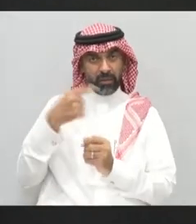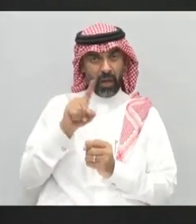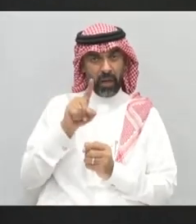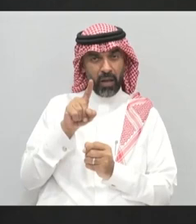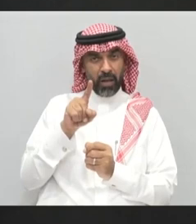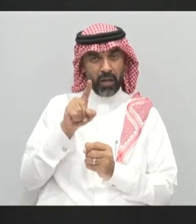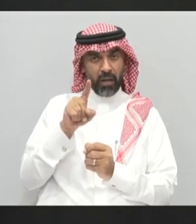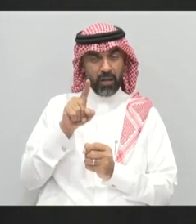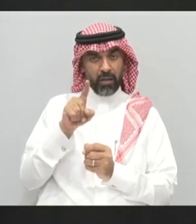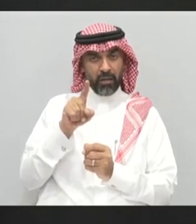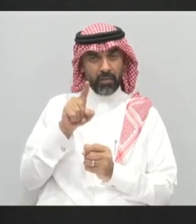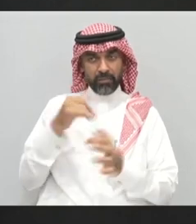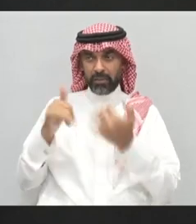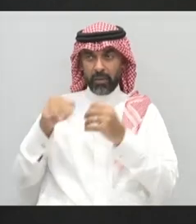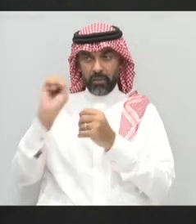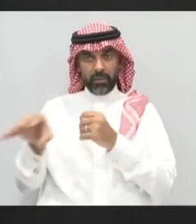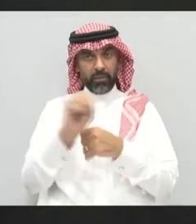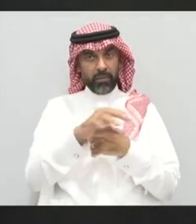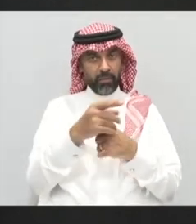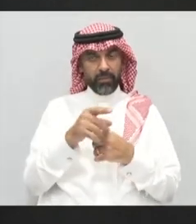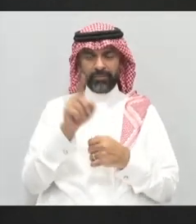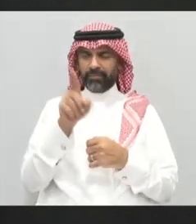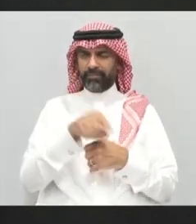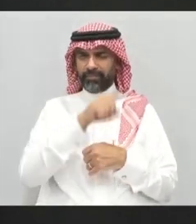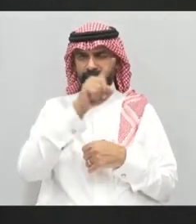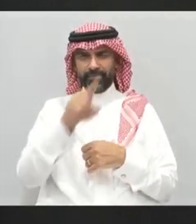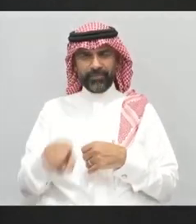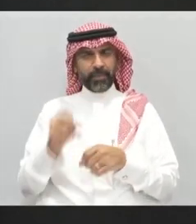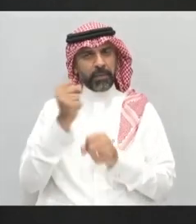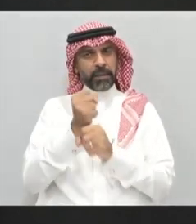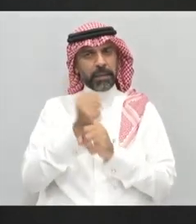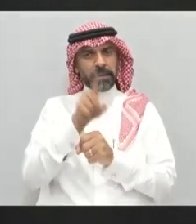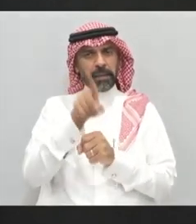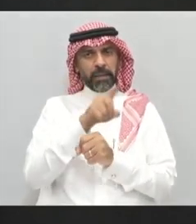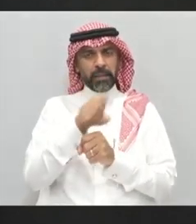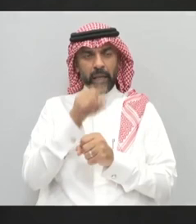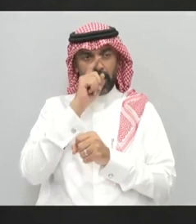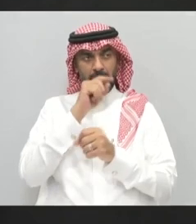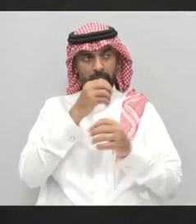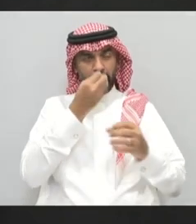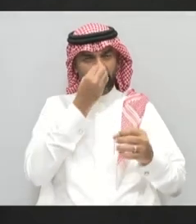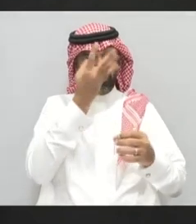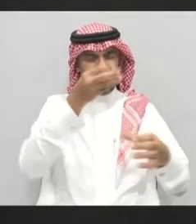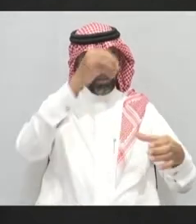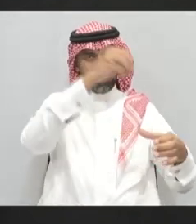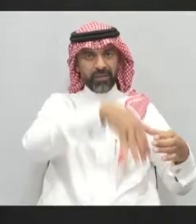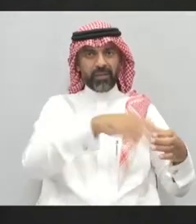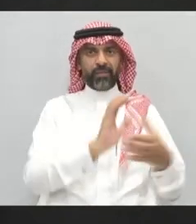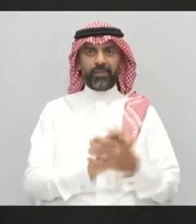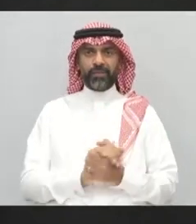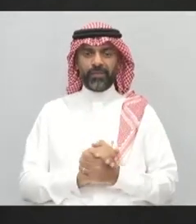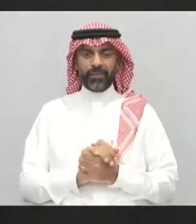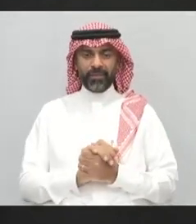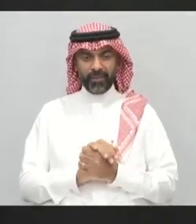it on the road? No, it's not good, my student, okay? You have to put it in